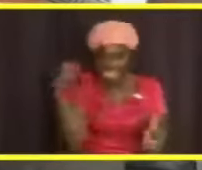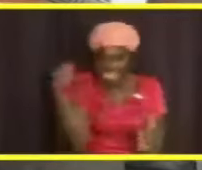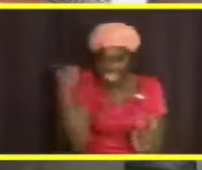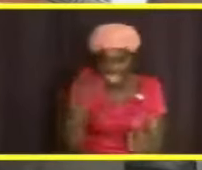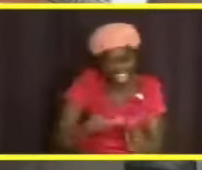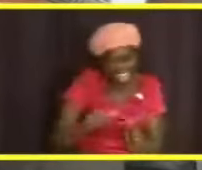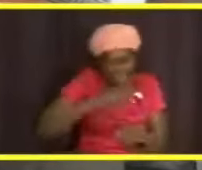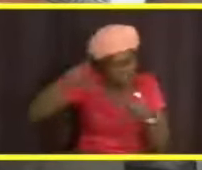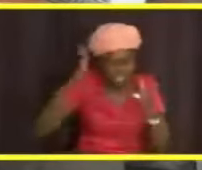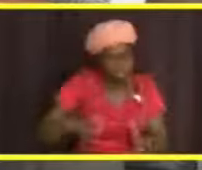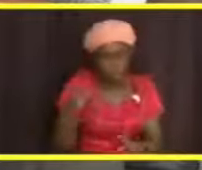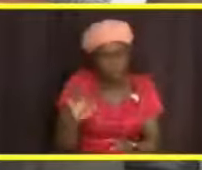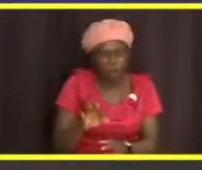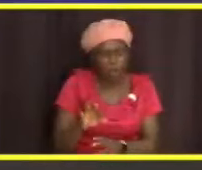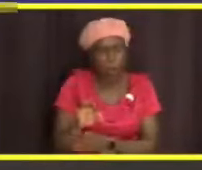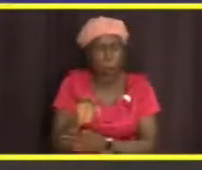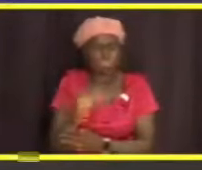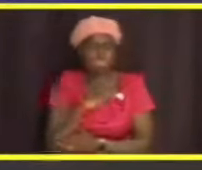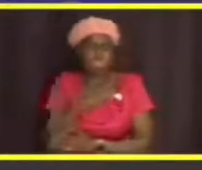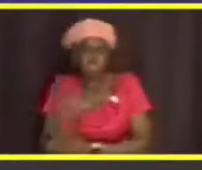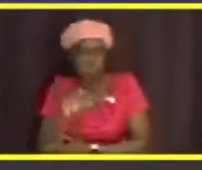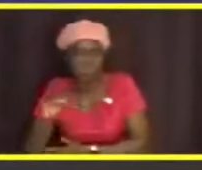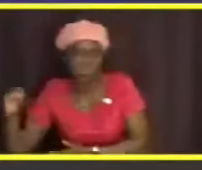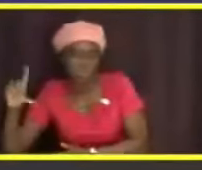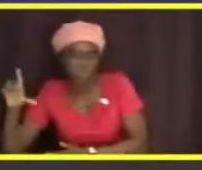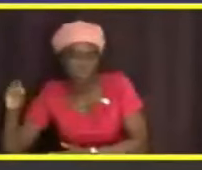Every animal that God made,